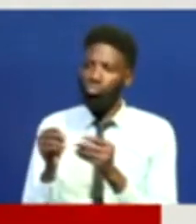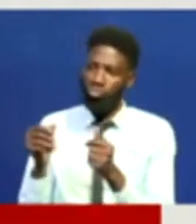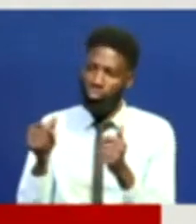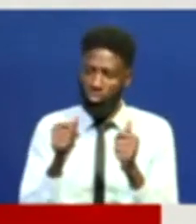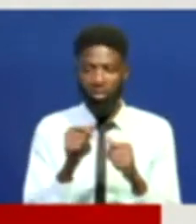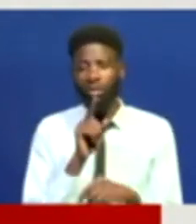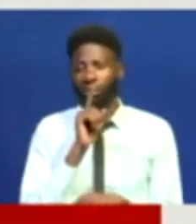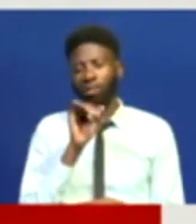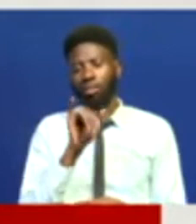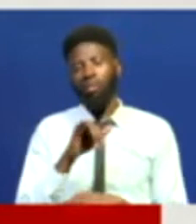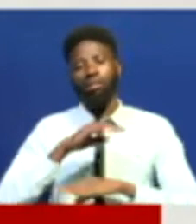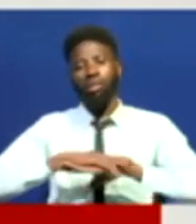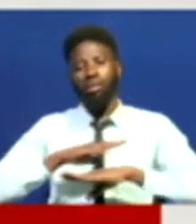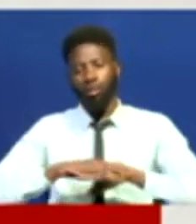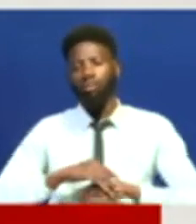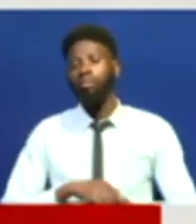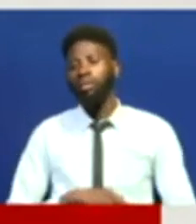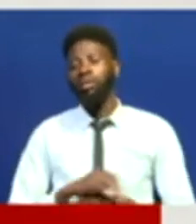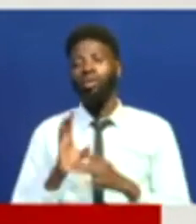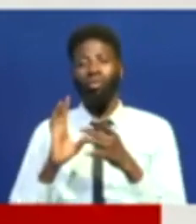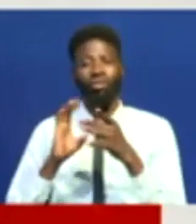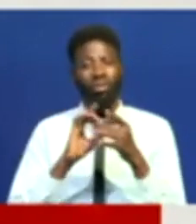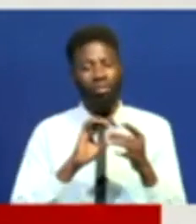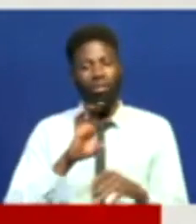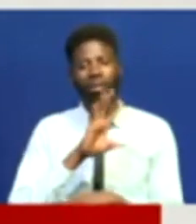this platform, the Connected Africa